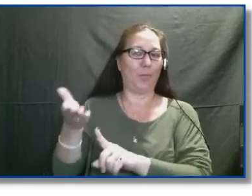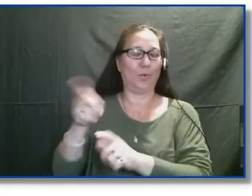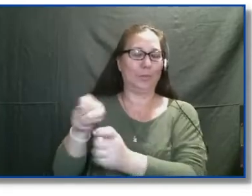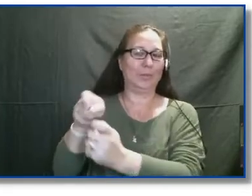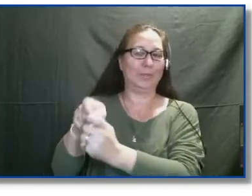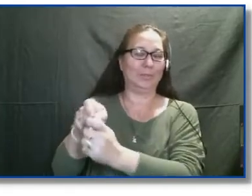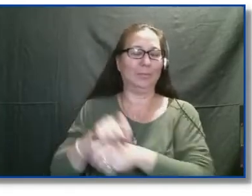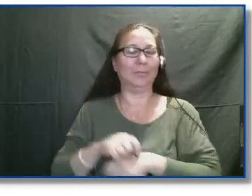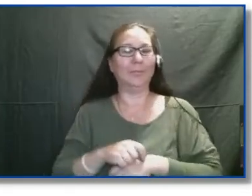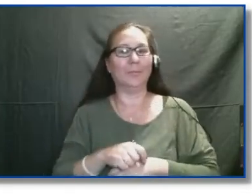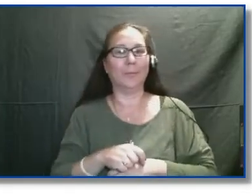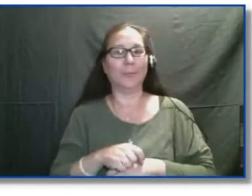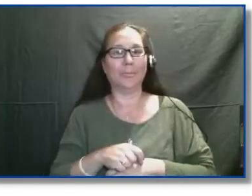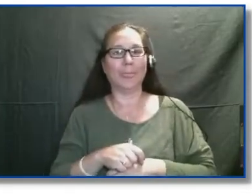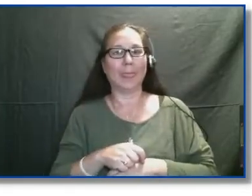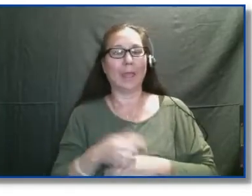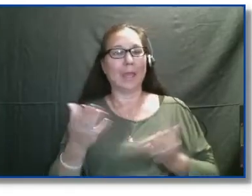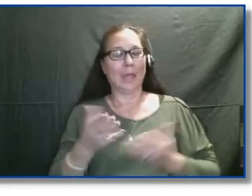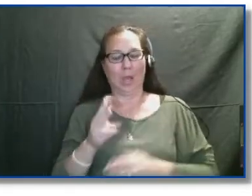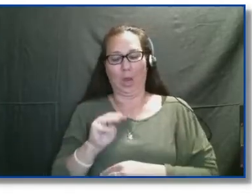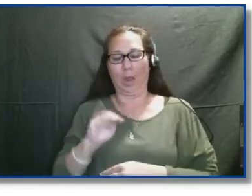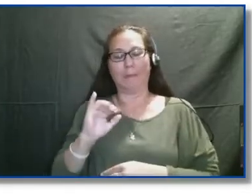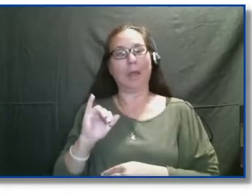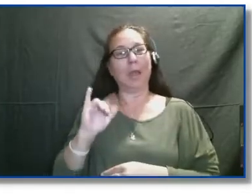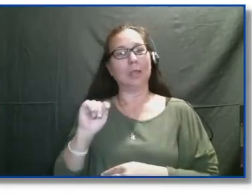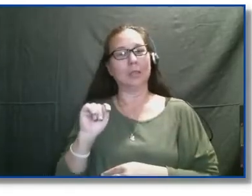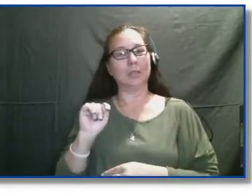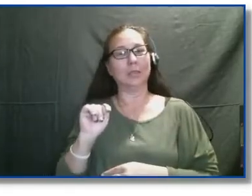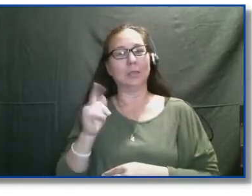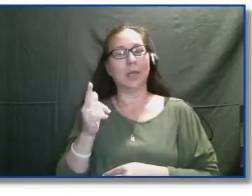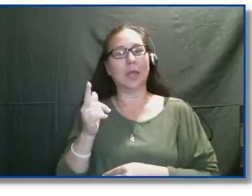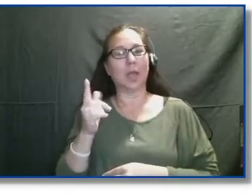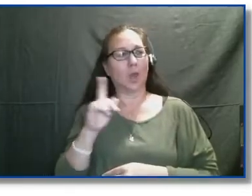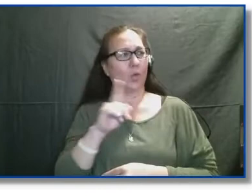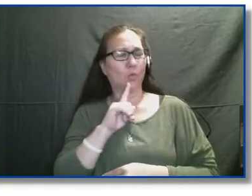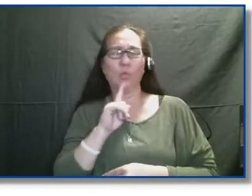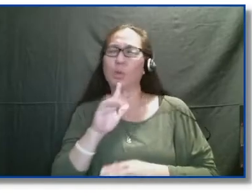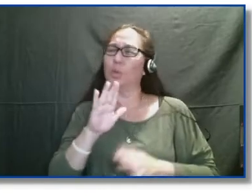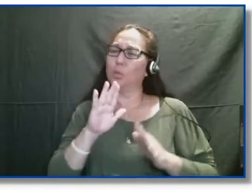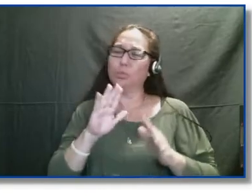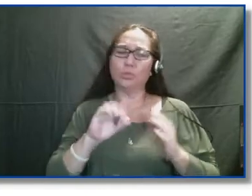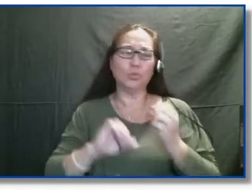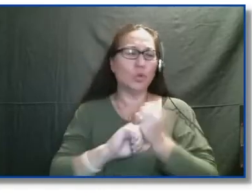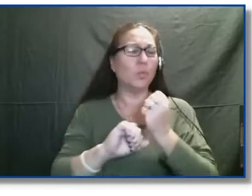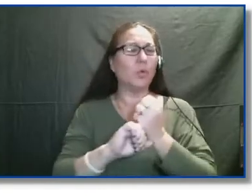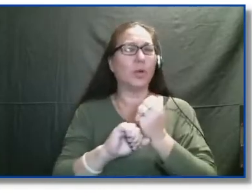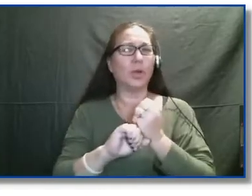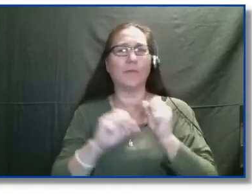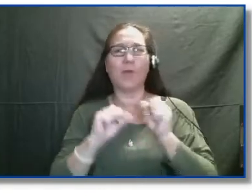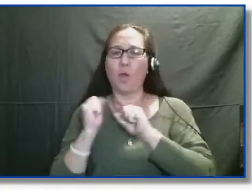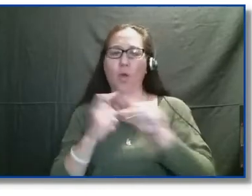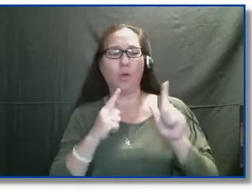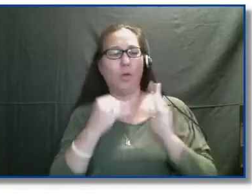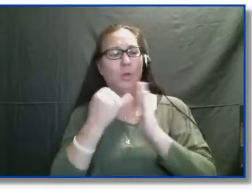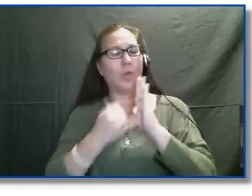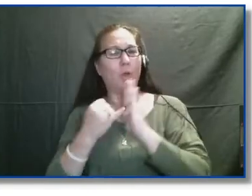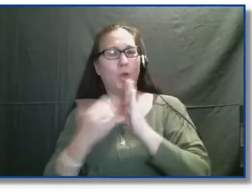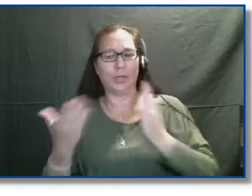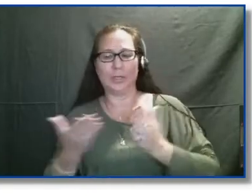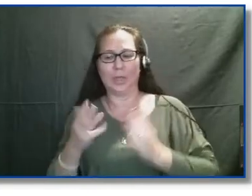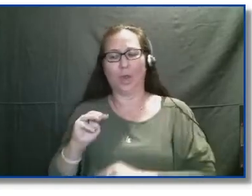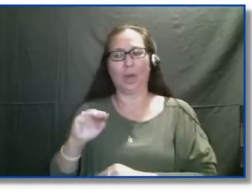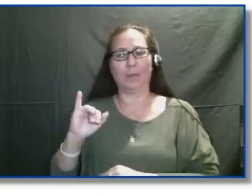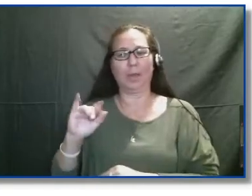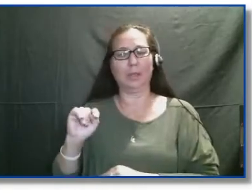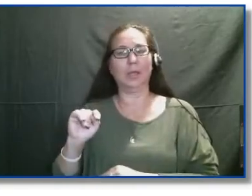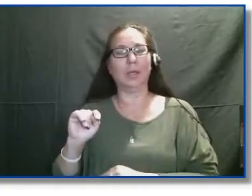Philip and MIT have been incredibly supportive of all the arts at MIT, including making sure that we continue